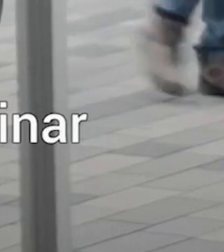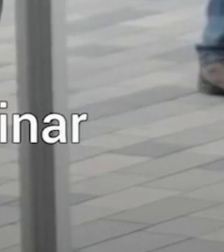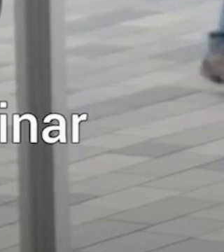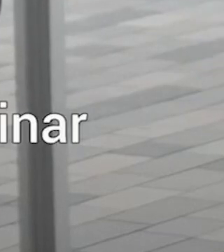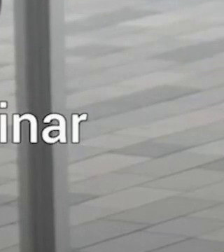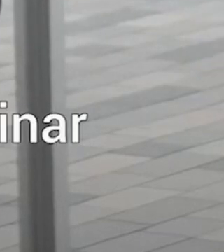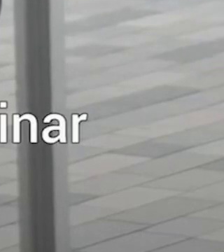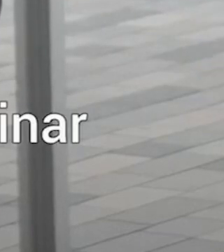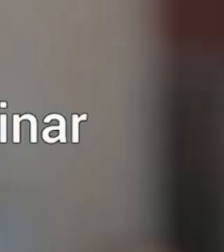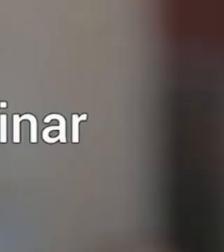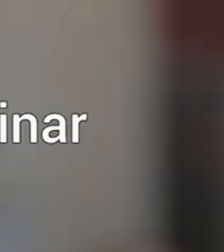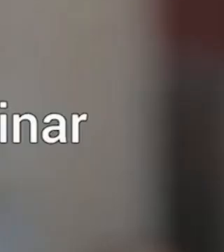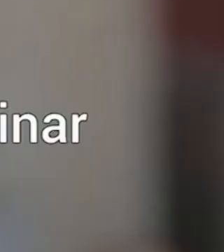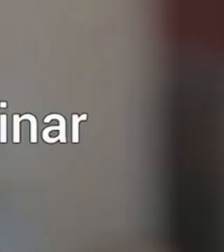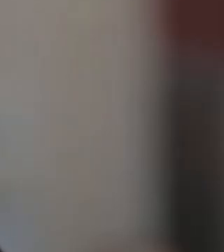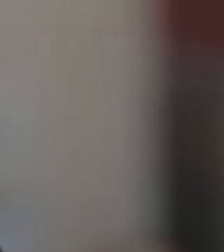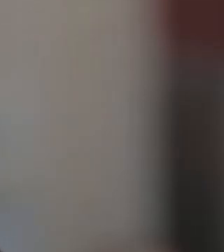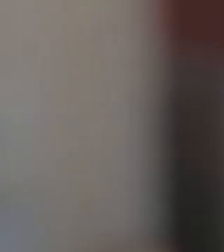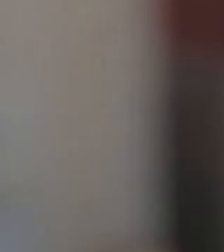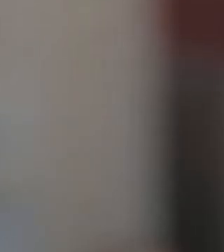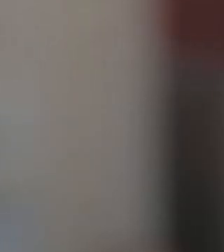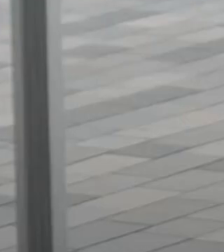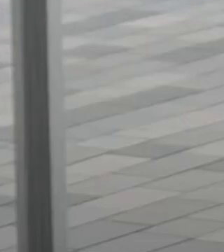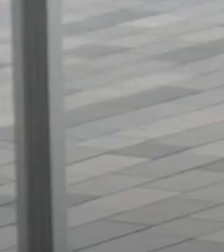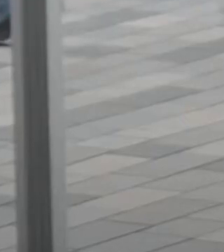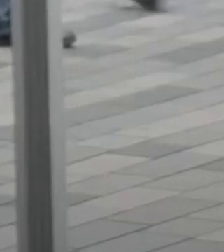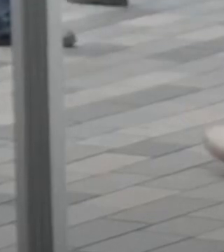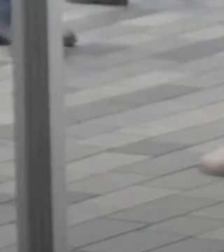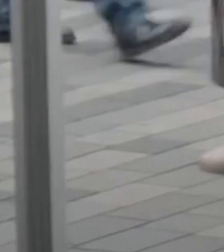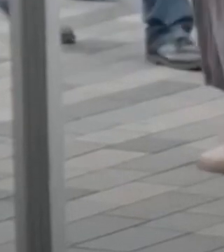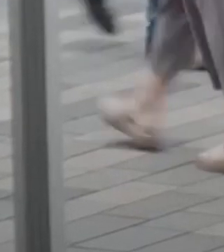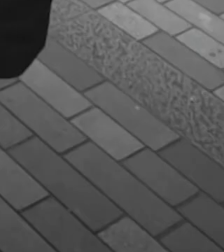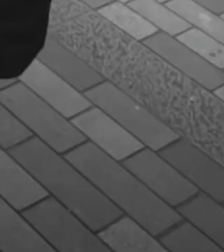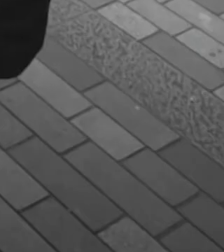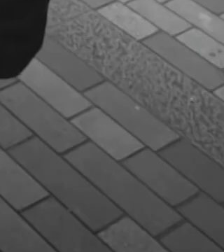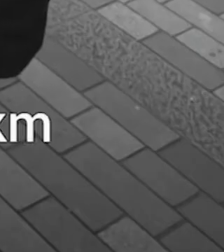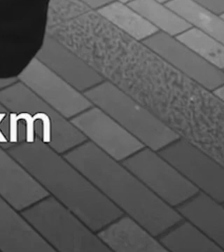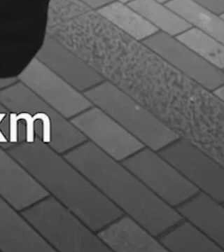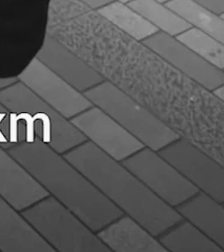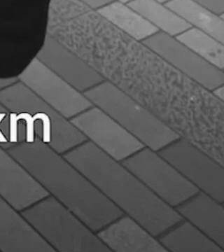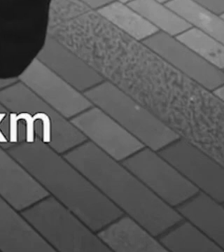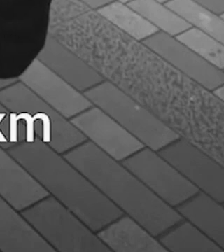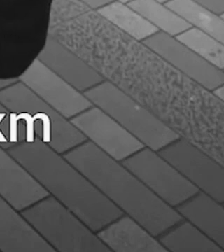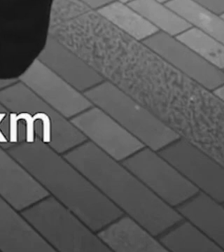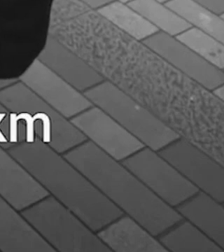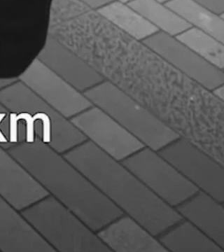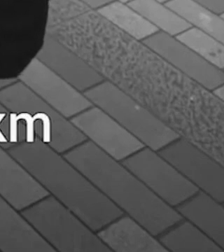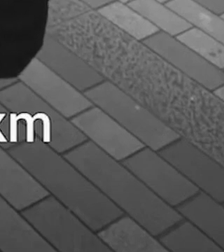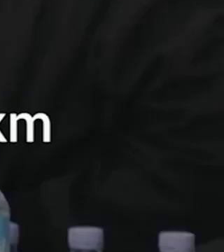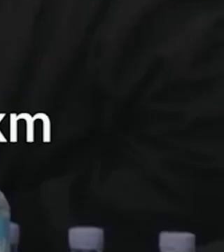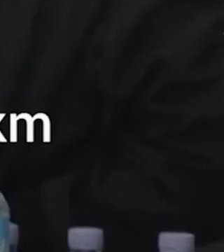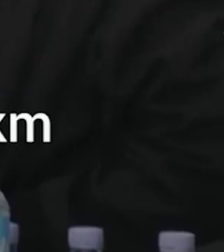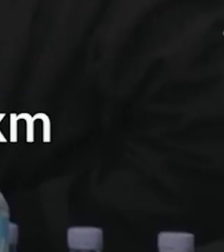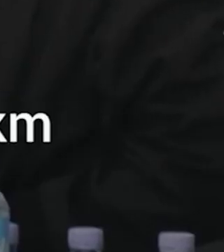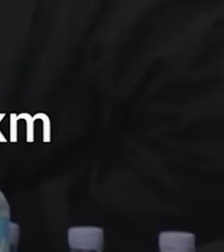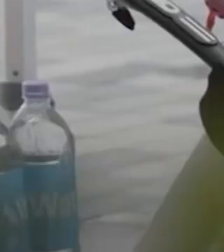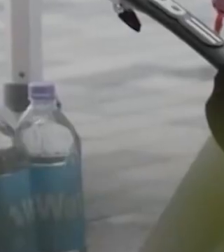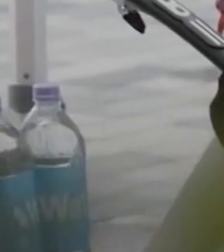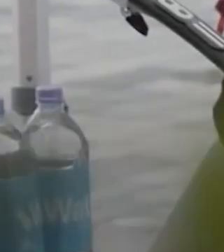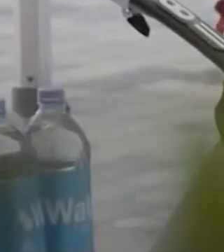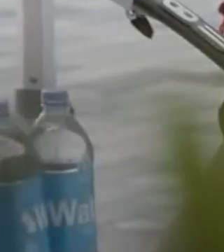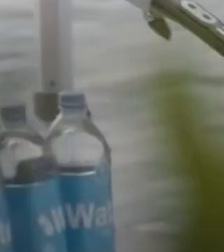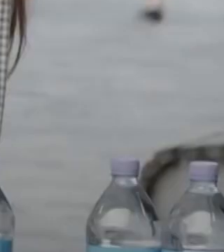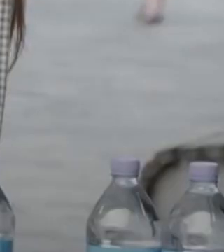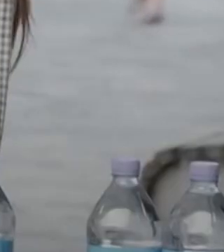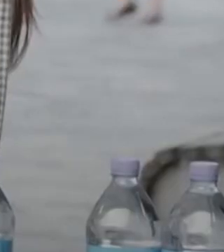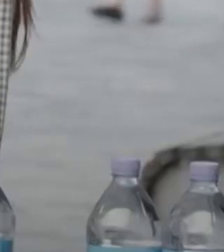walk 10 kilometers to get water, sometimes in drought up to 50 kilometers. So you need to walk 30 kilometers for this water.